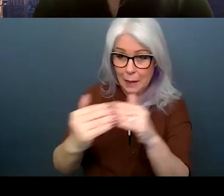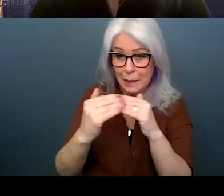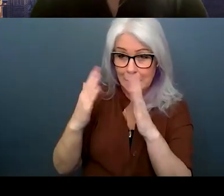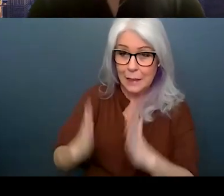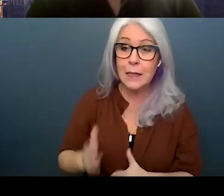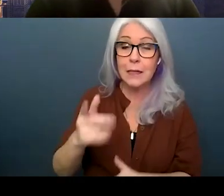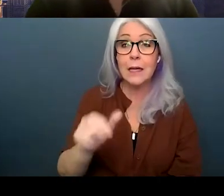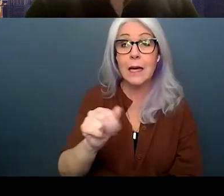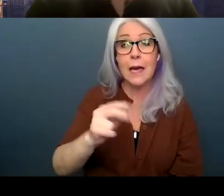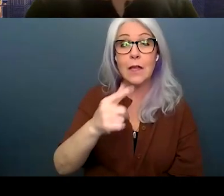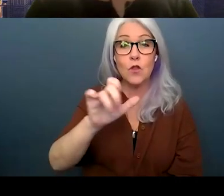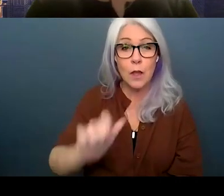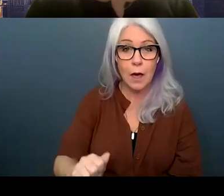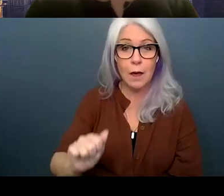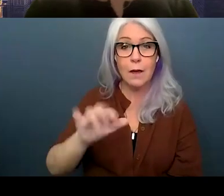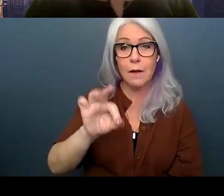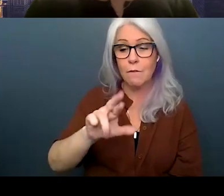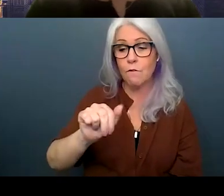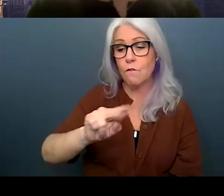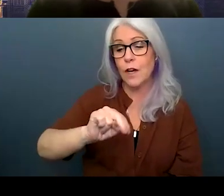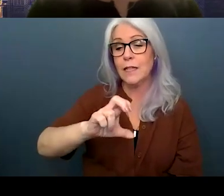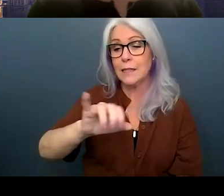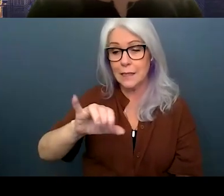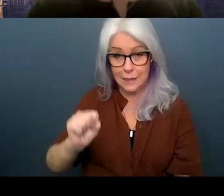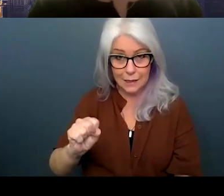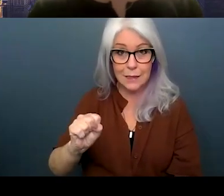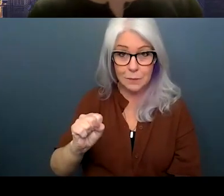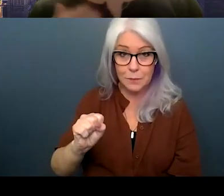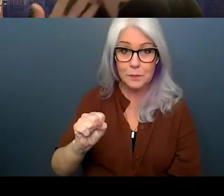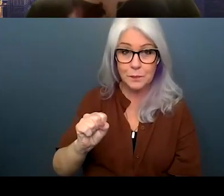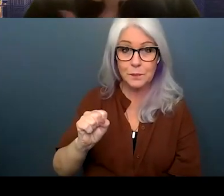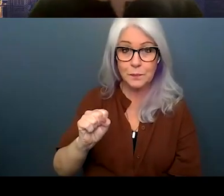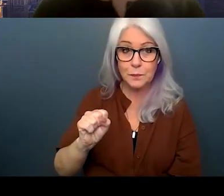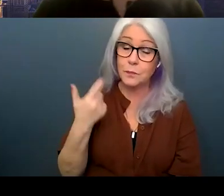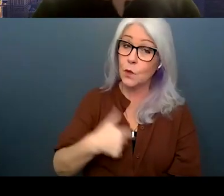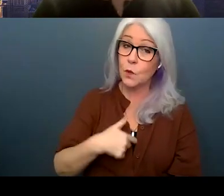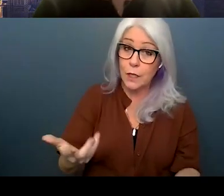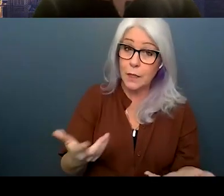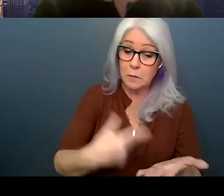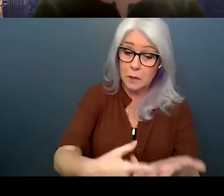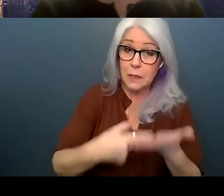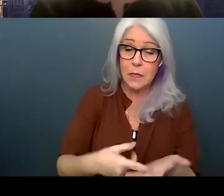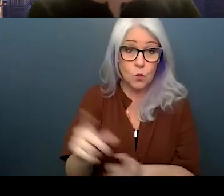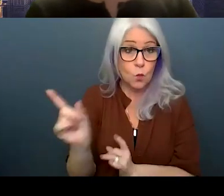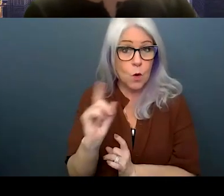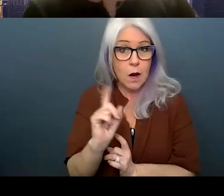Dr. Angela Francis. And we're going to now discuss on where to find sources.